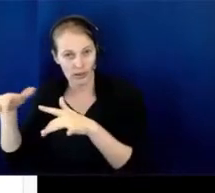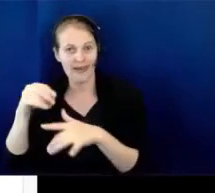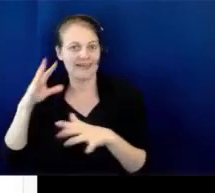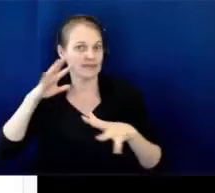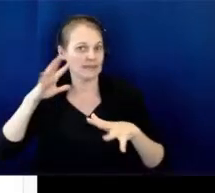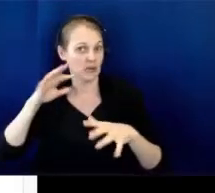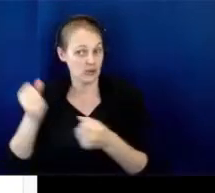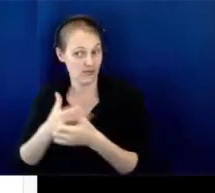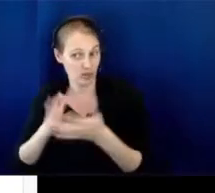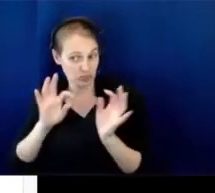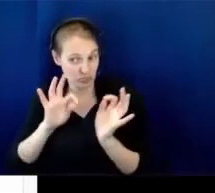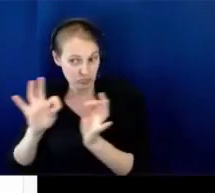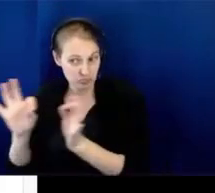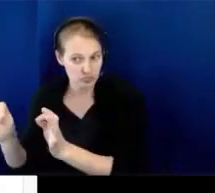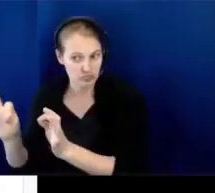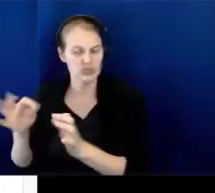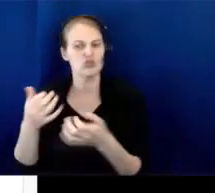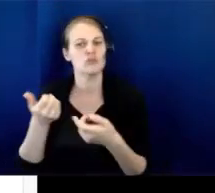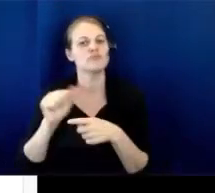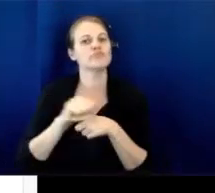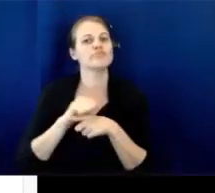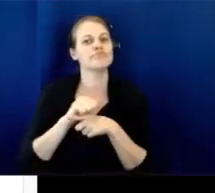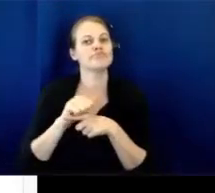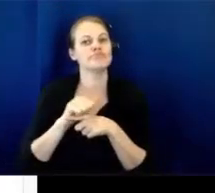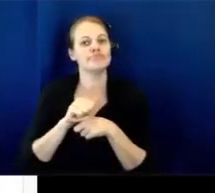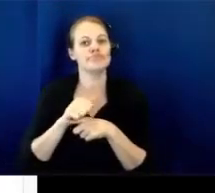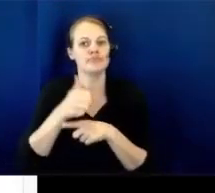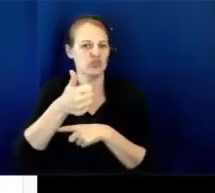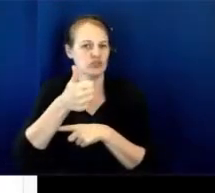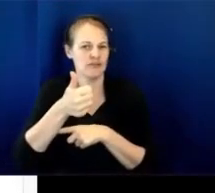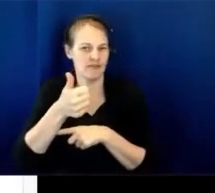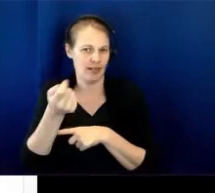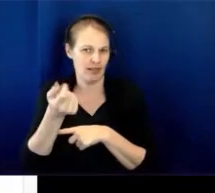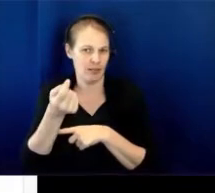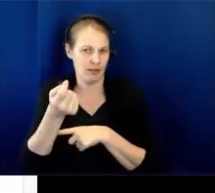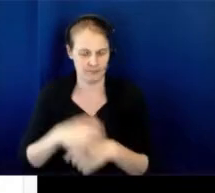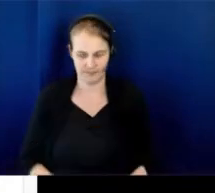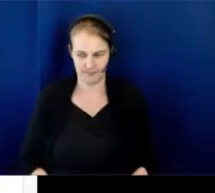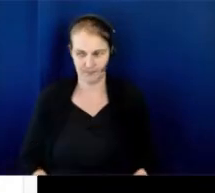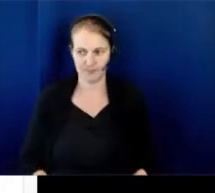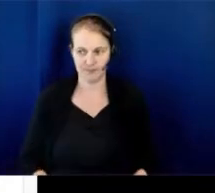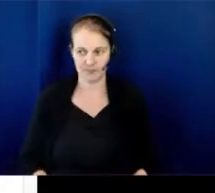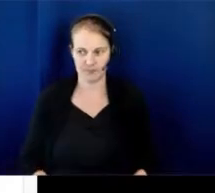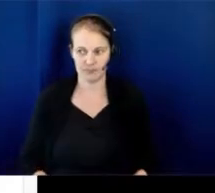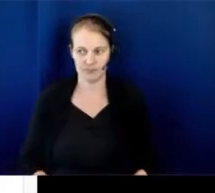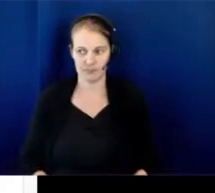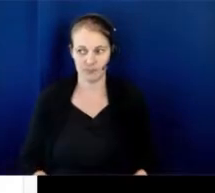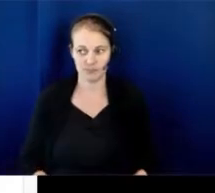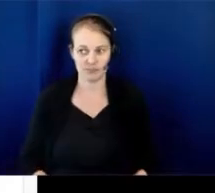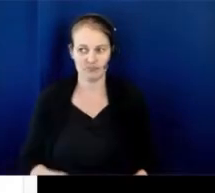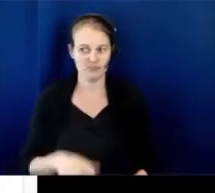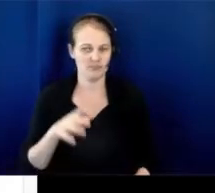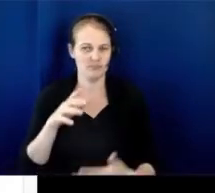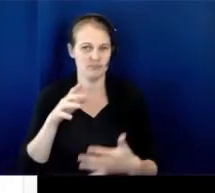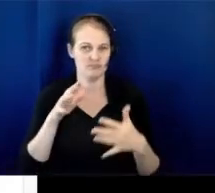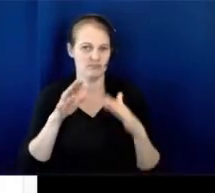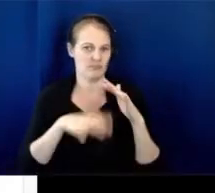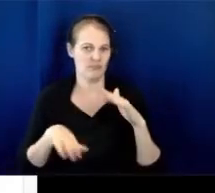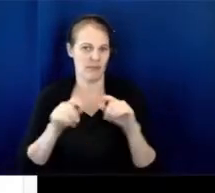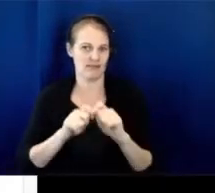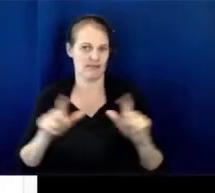on everything. So just kind of some tips and tricks there. But these are the basic Panopto